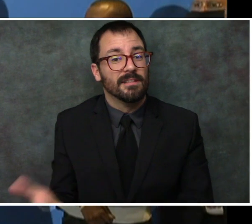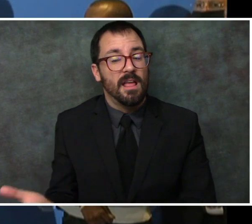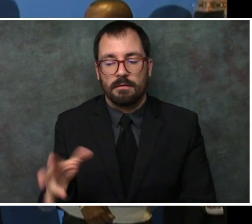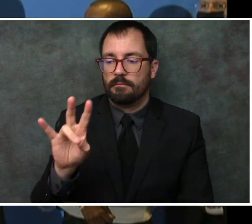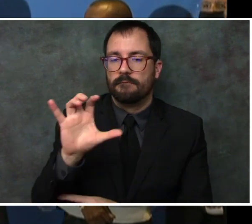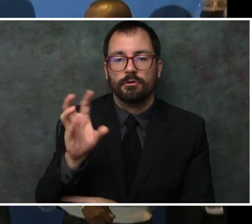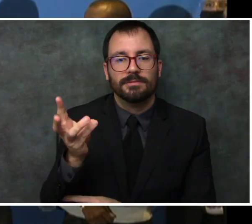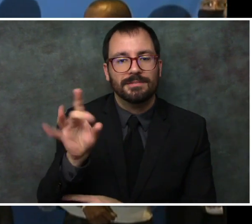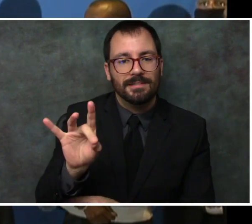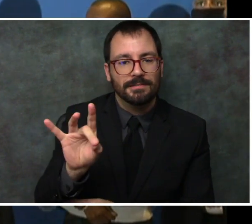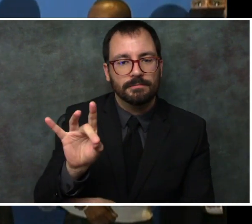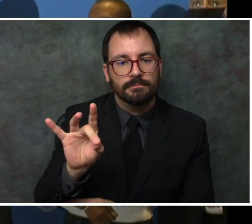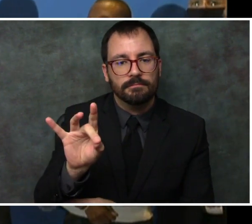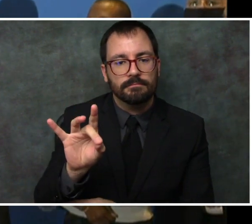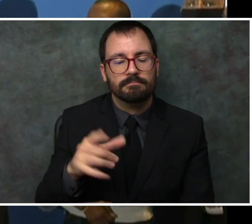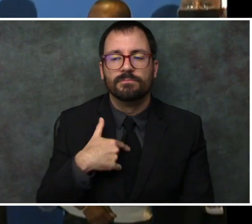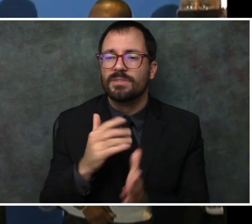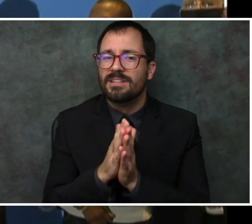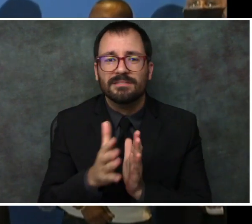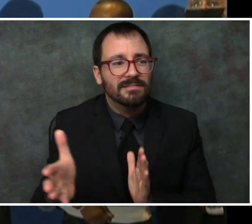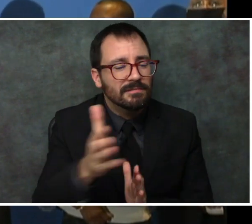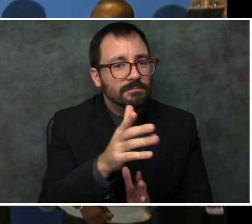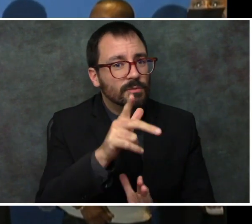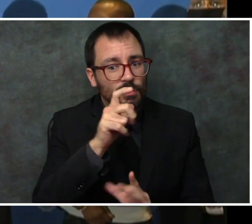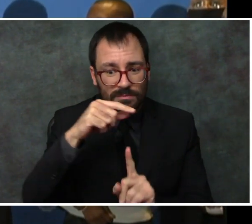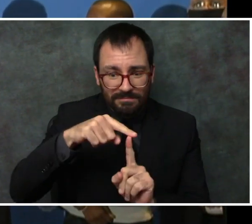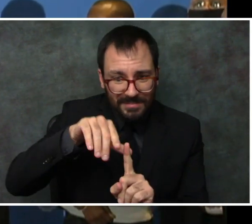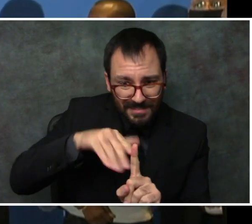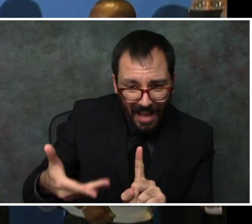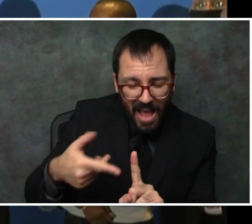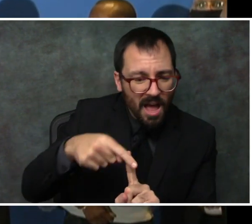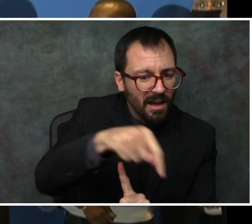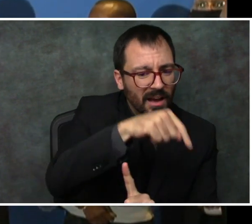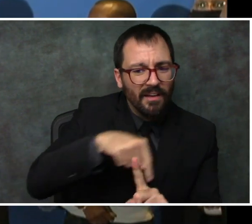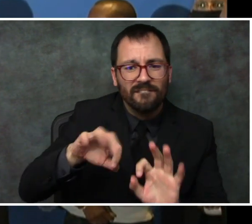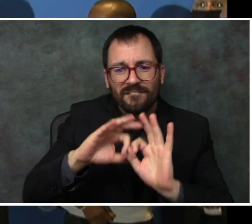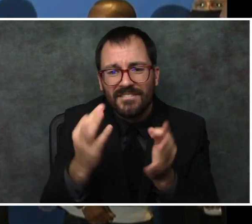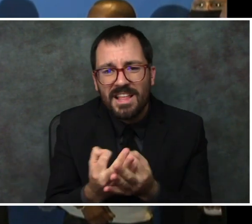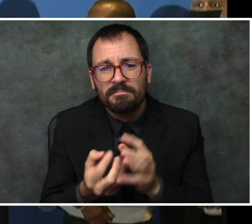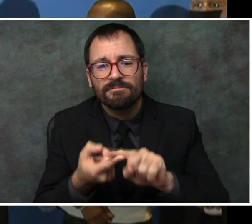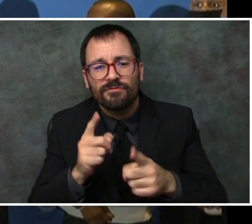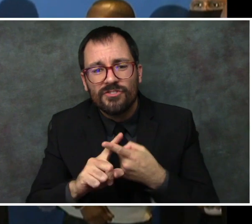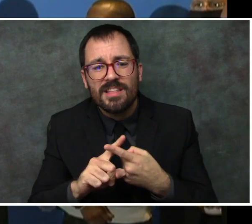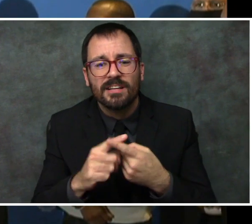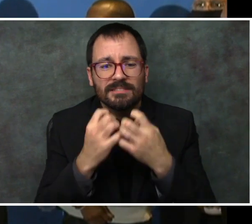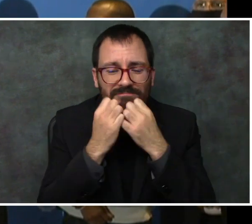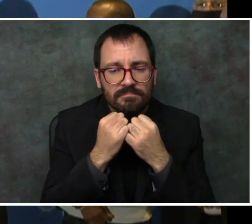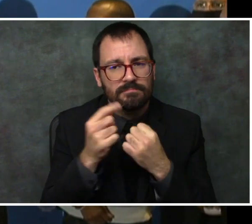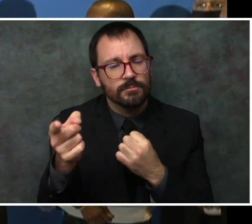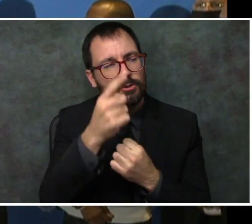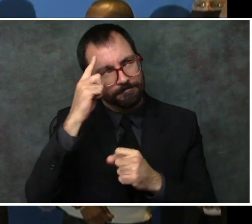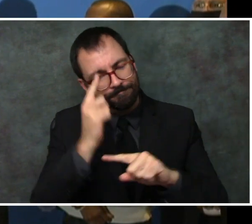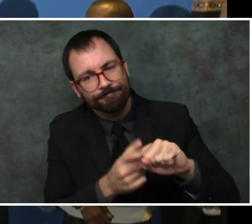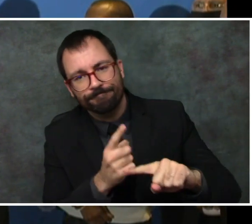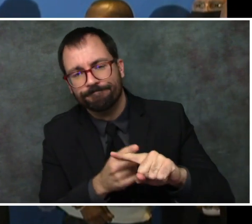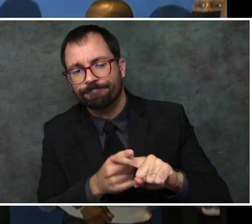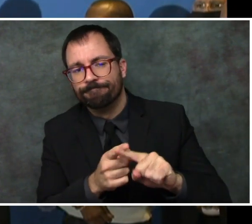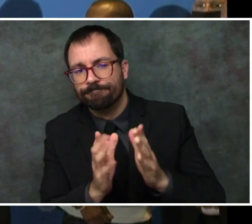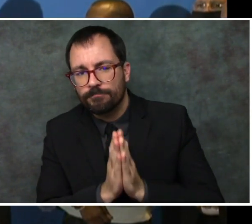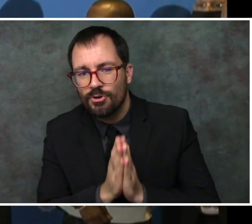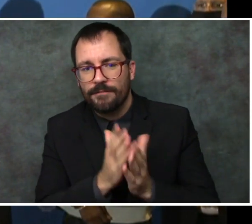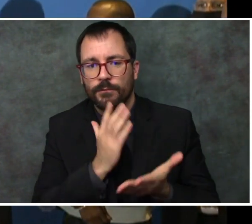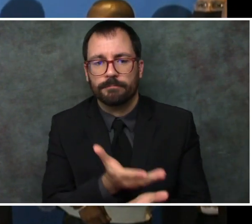suffering and the families with COVID-19 in your thoughts and prayers. And for the loved ones that you've lost, we want you to know that we're thinking of you every day